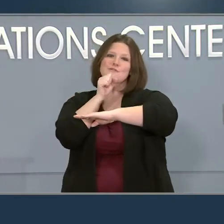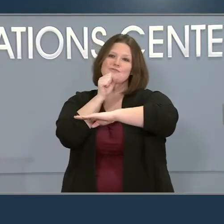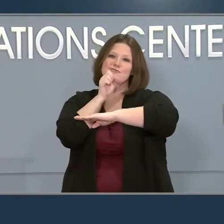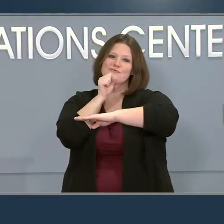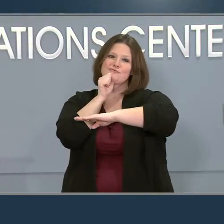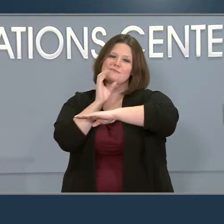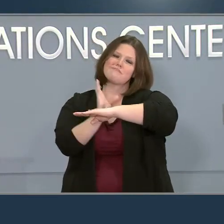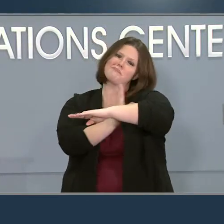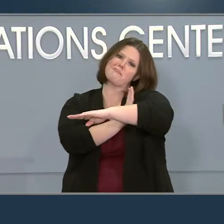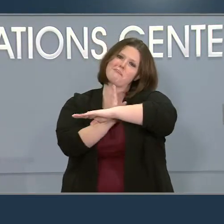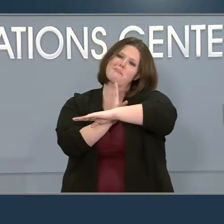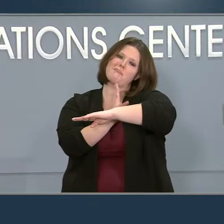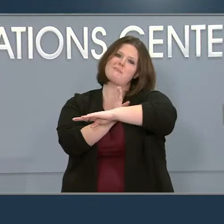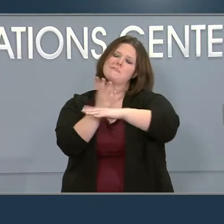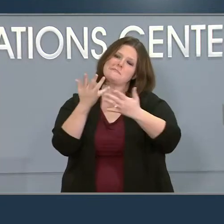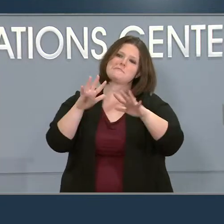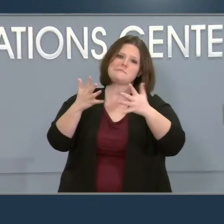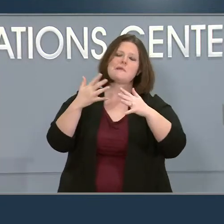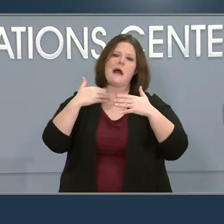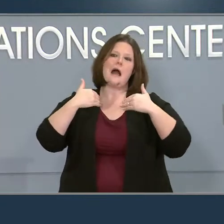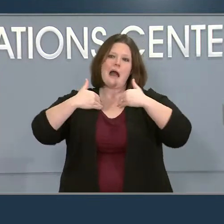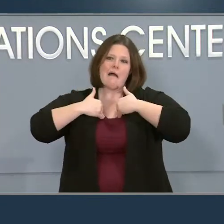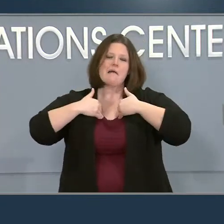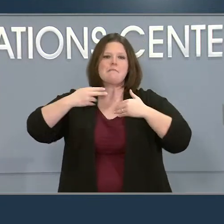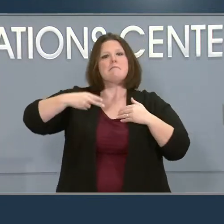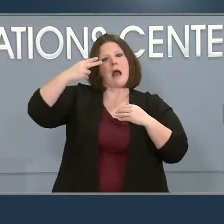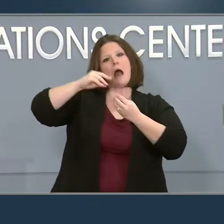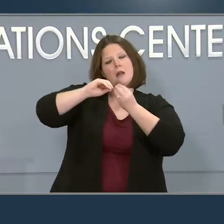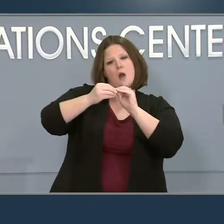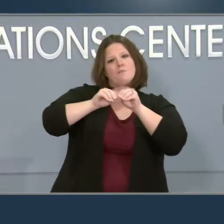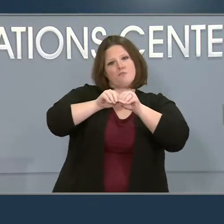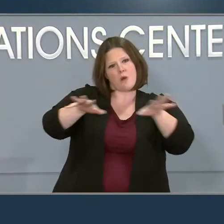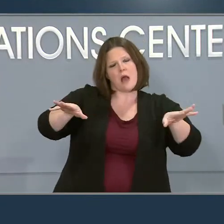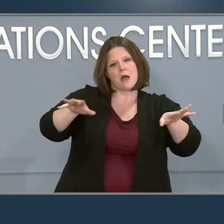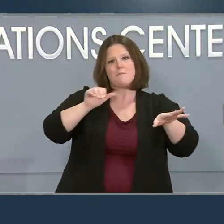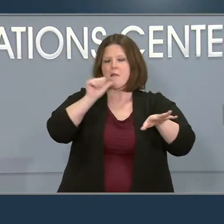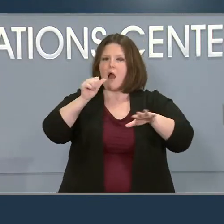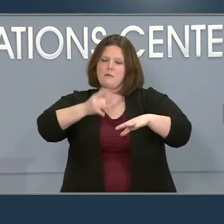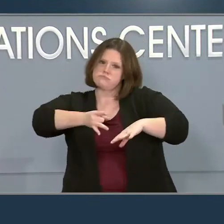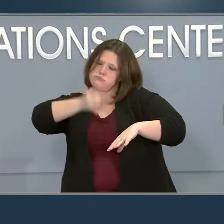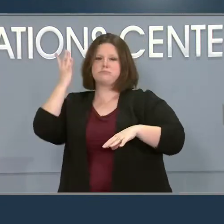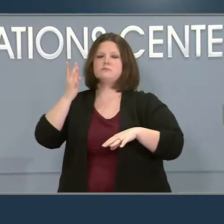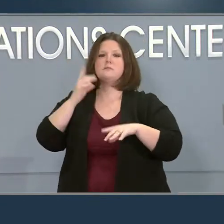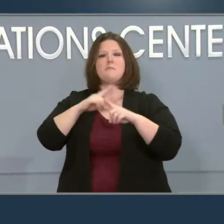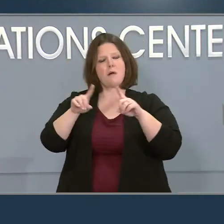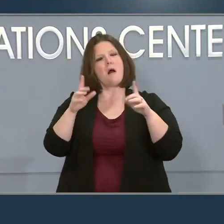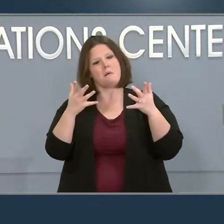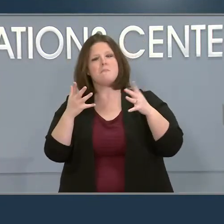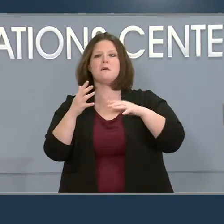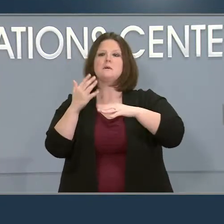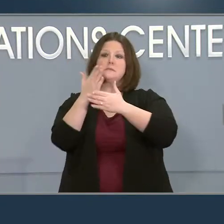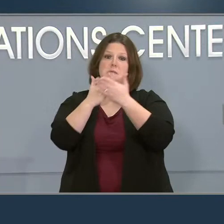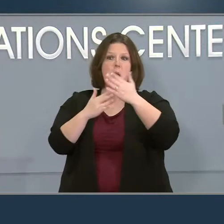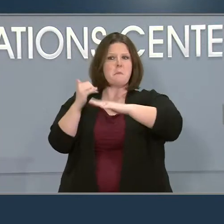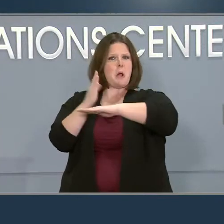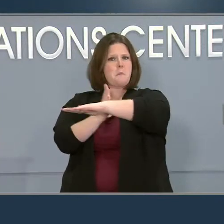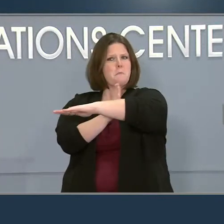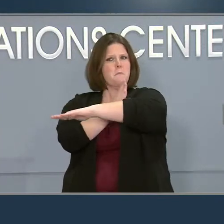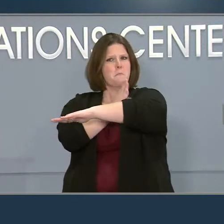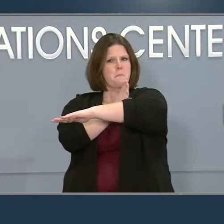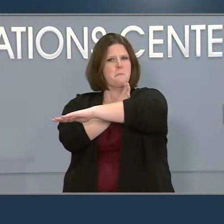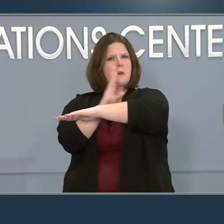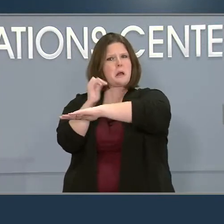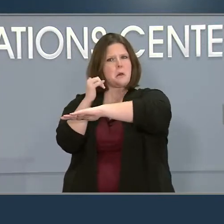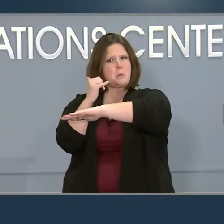a substantial level of community transmission. And several North Carolina counties are now yellow with a moderate level of